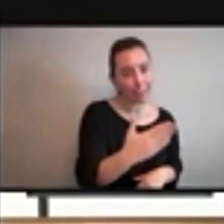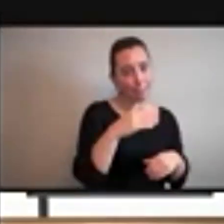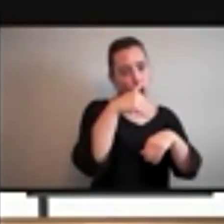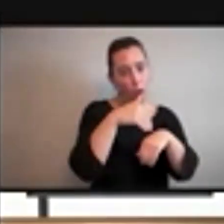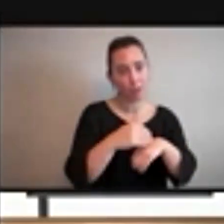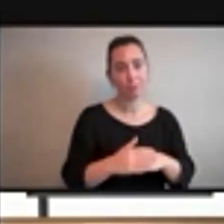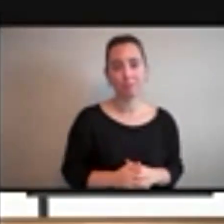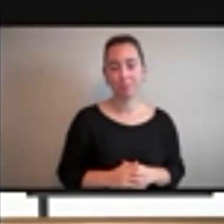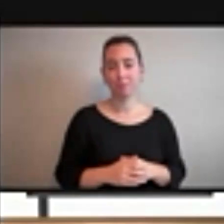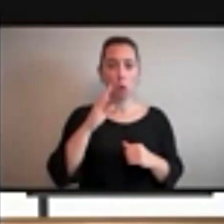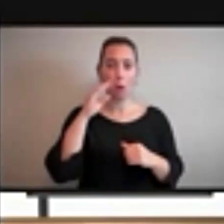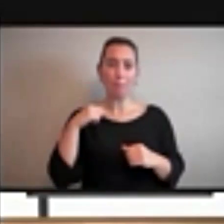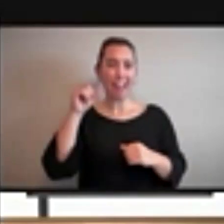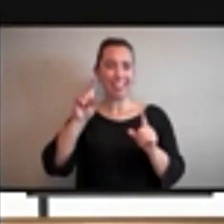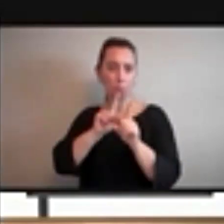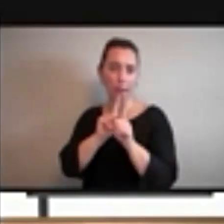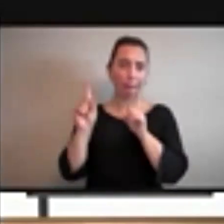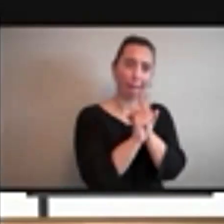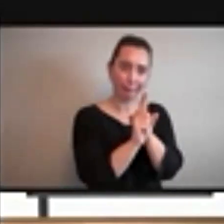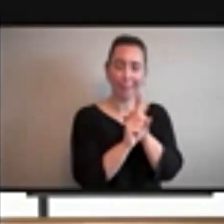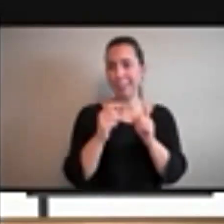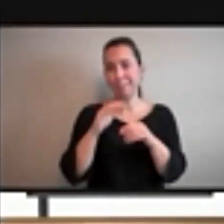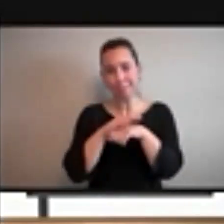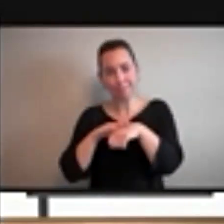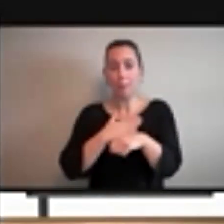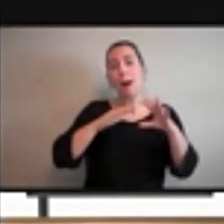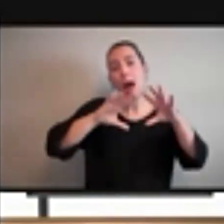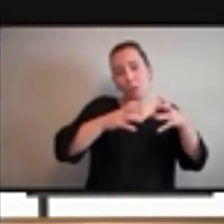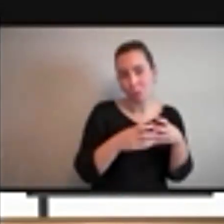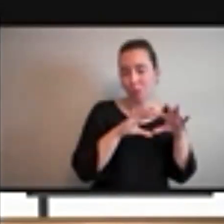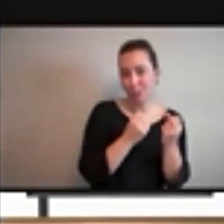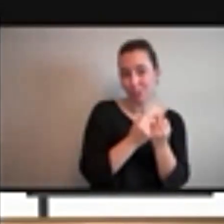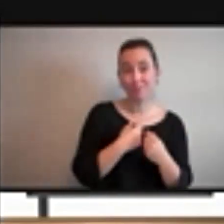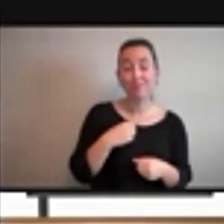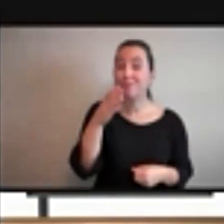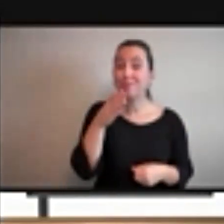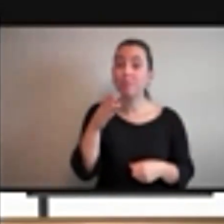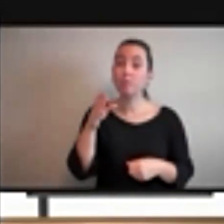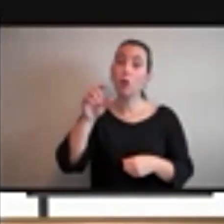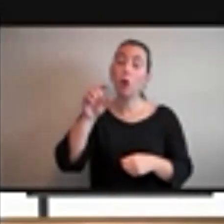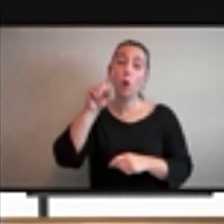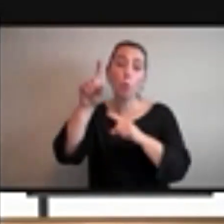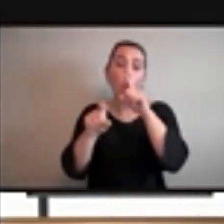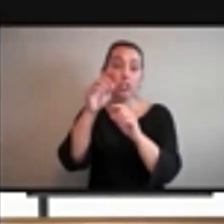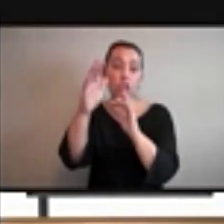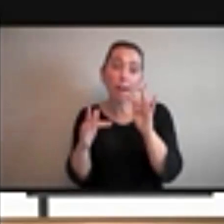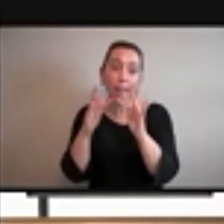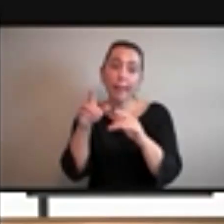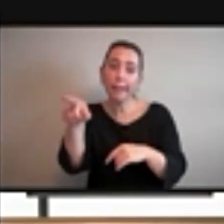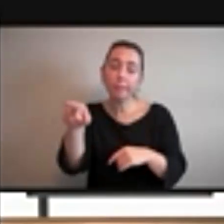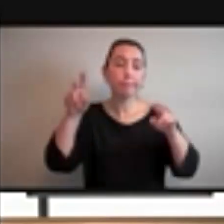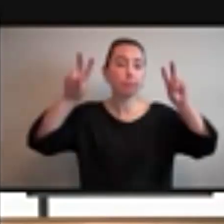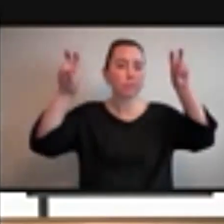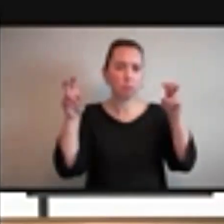kind of answered, but that was my group. So yeah. We have another question online here. What if the user cannot describe